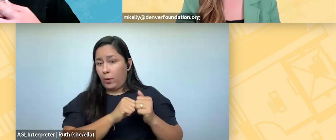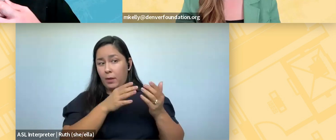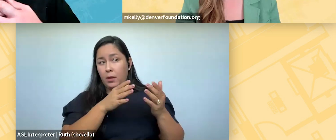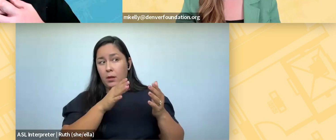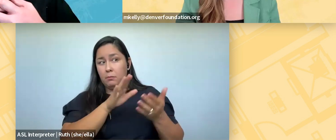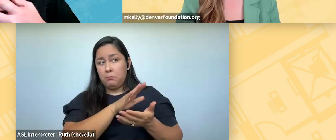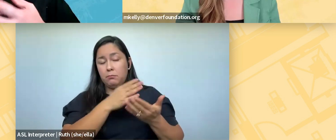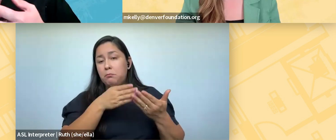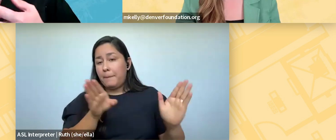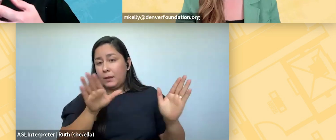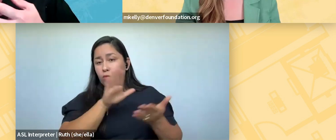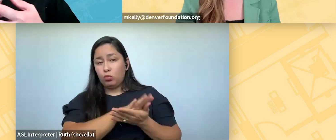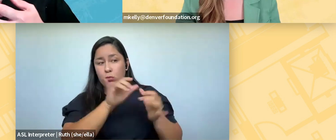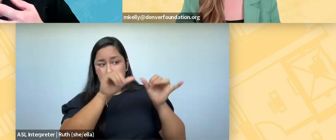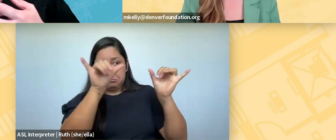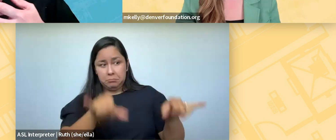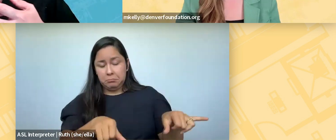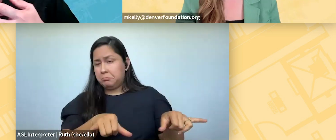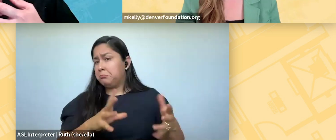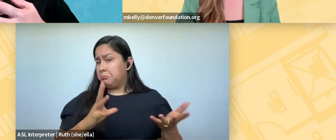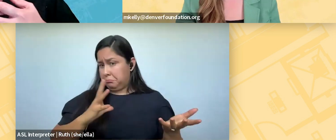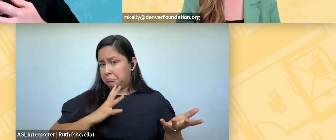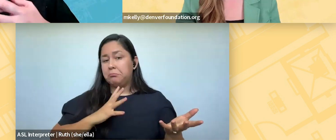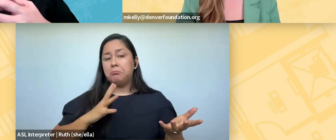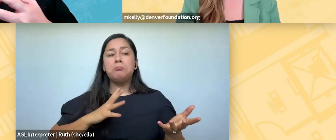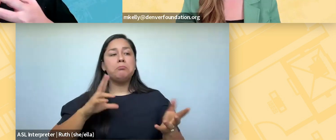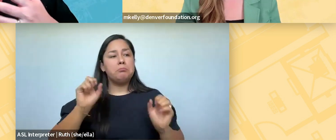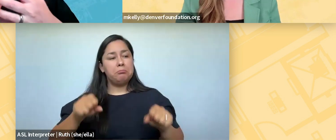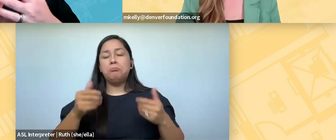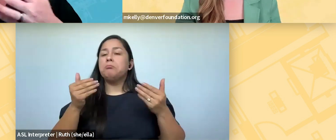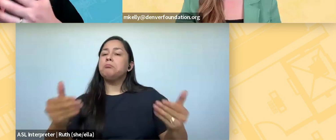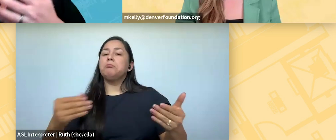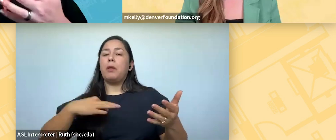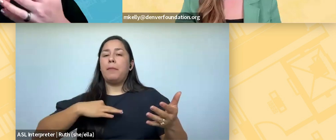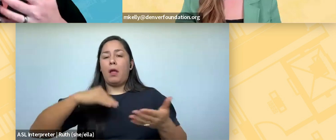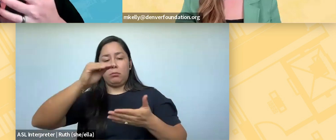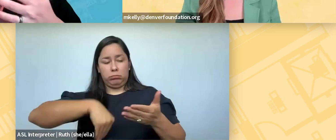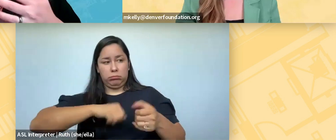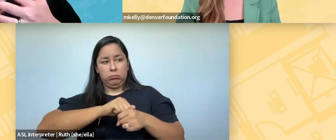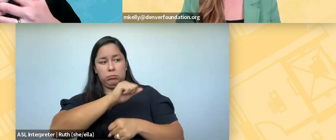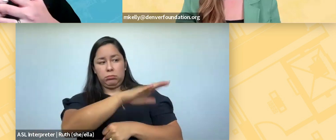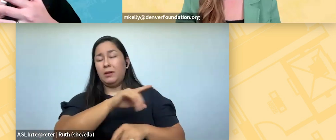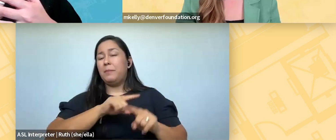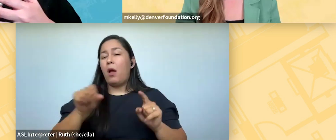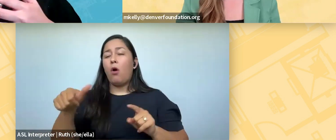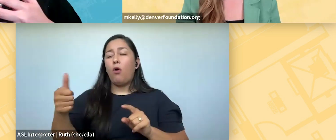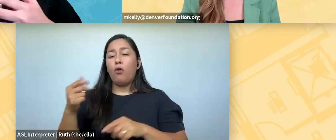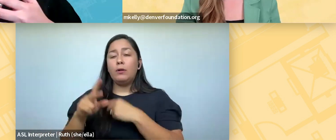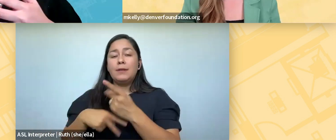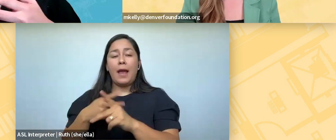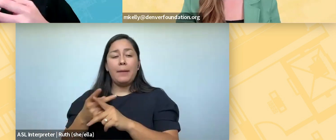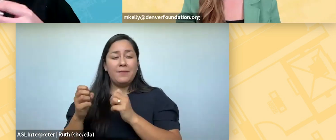system, then those applications would be accepted. But for other types of educational